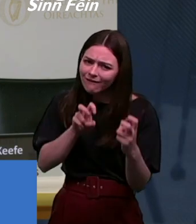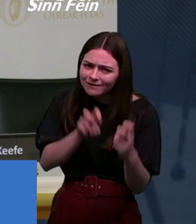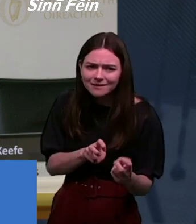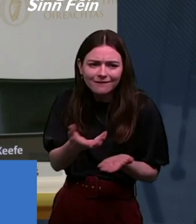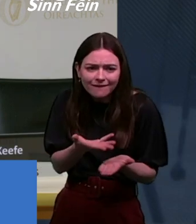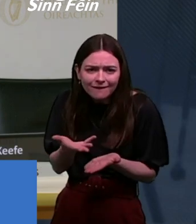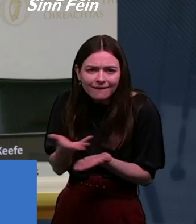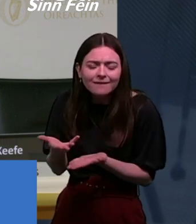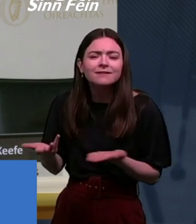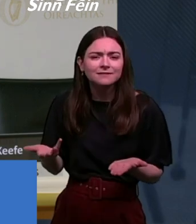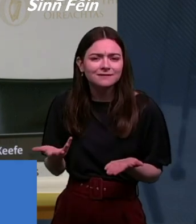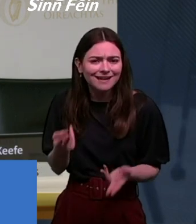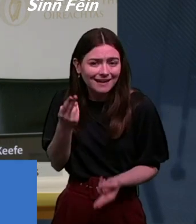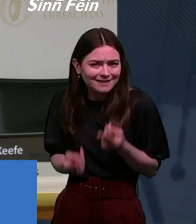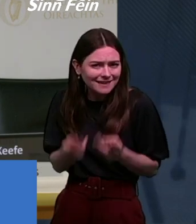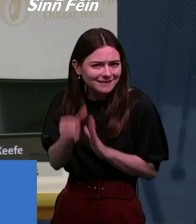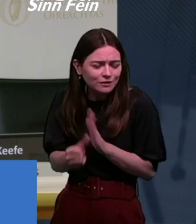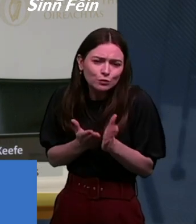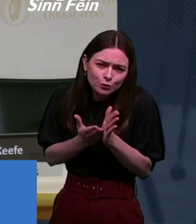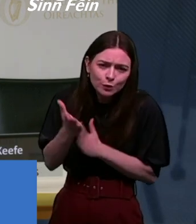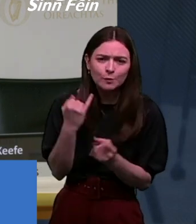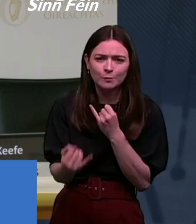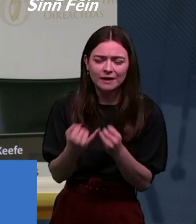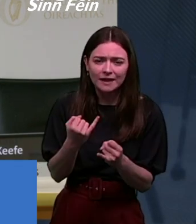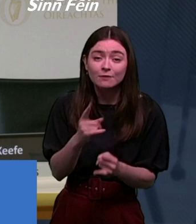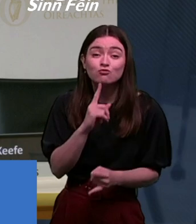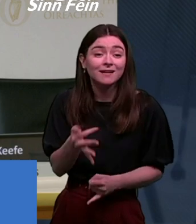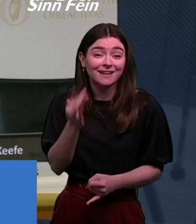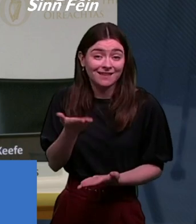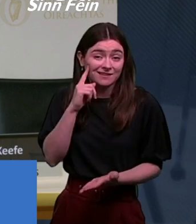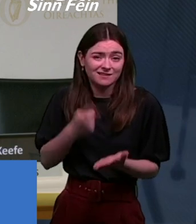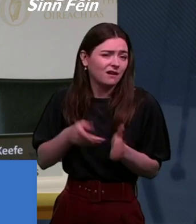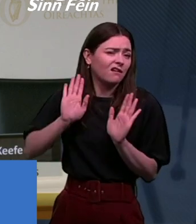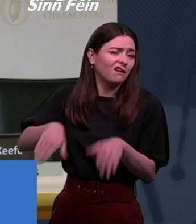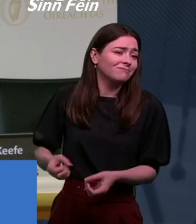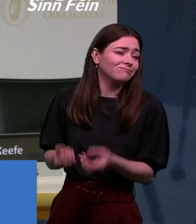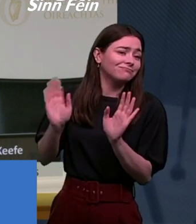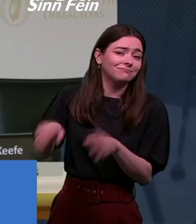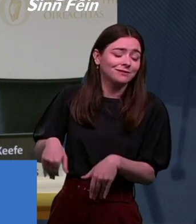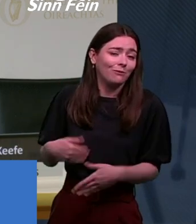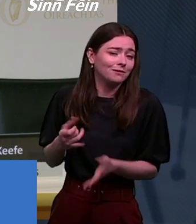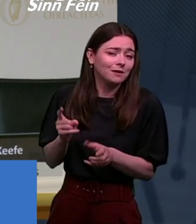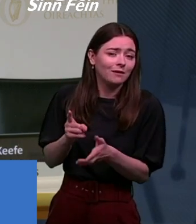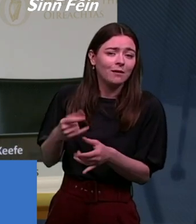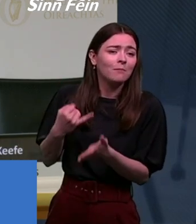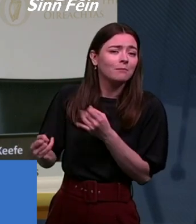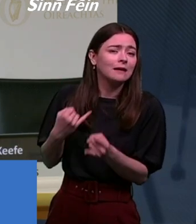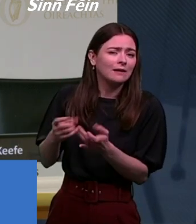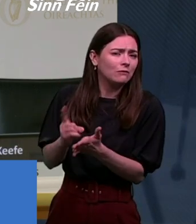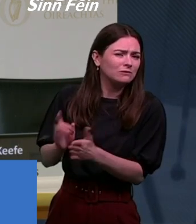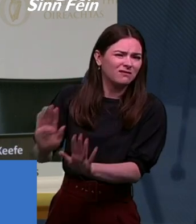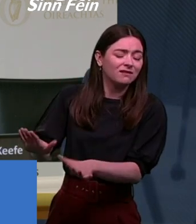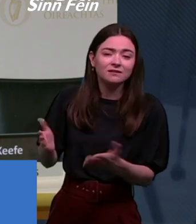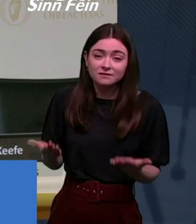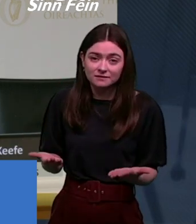people, and I will assess that skill through play. But if they decide that they're done with the Playmobil house, I'm not focused